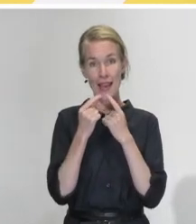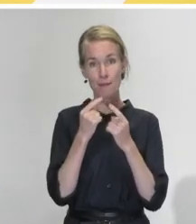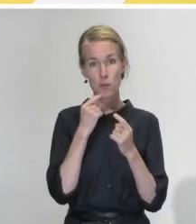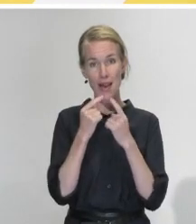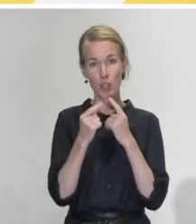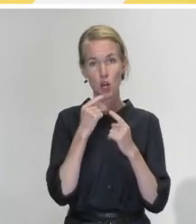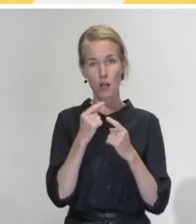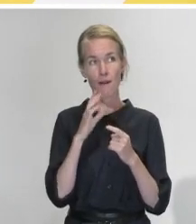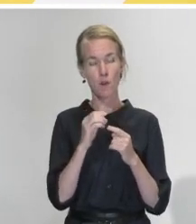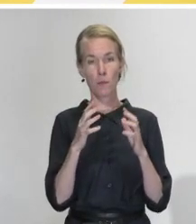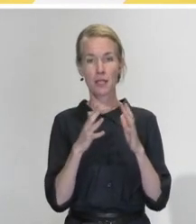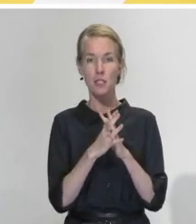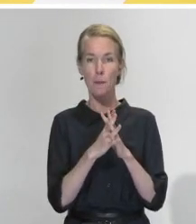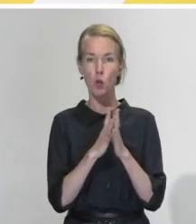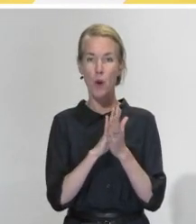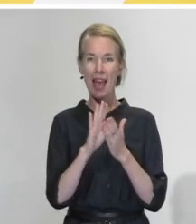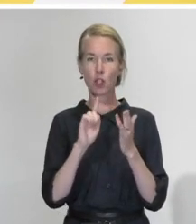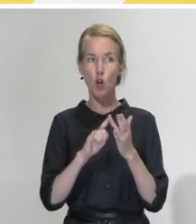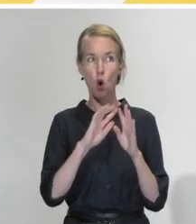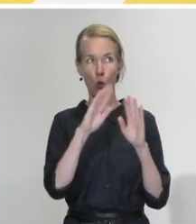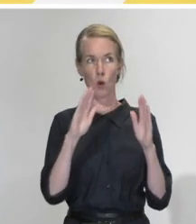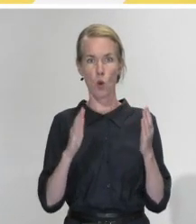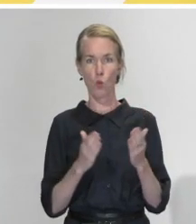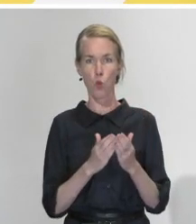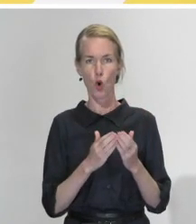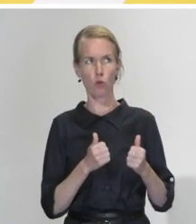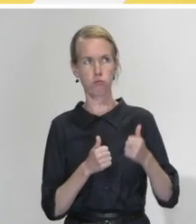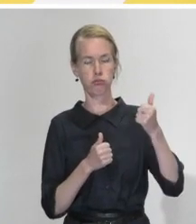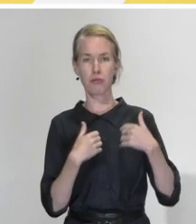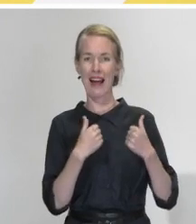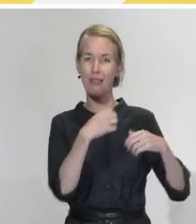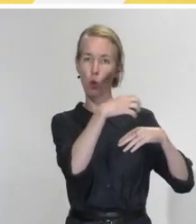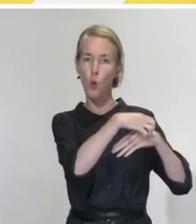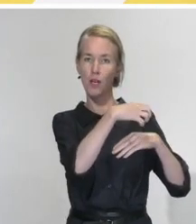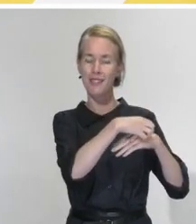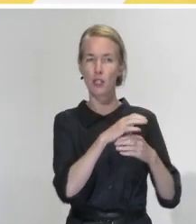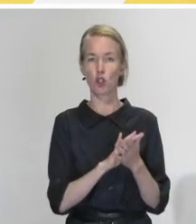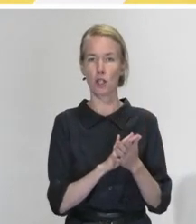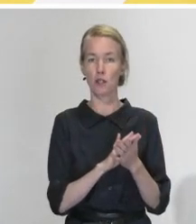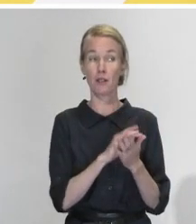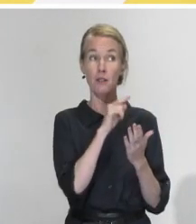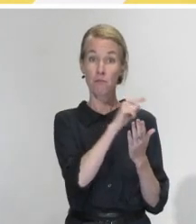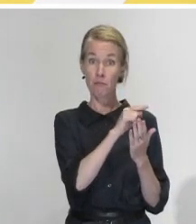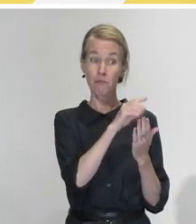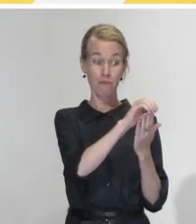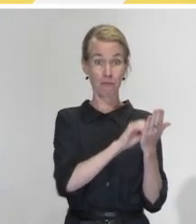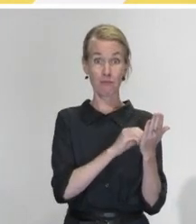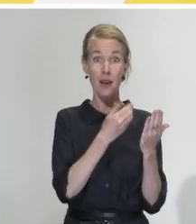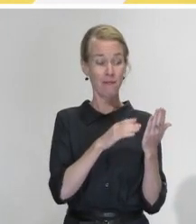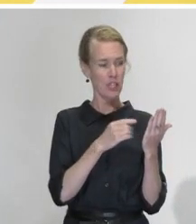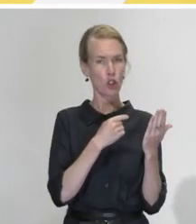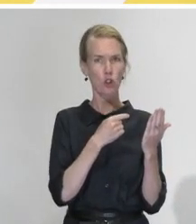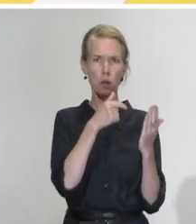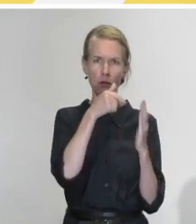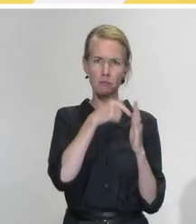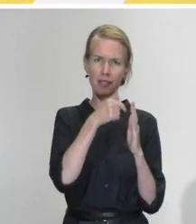WHO situation report update, which has got a very good summary of the current evidence around transmission of